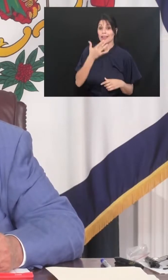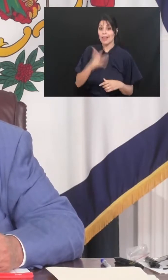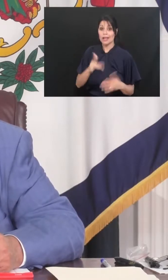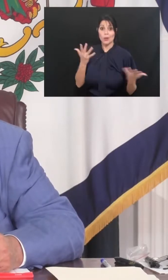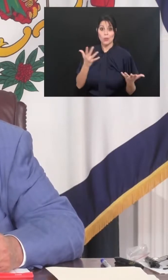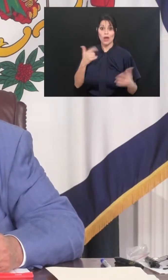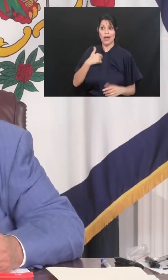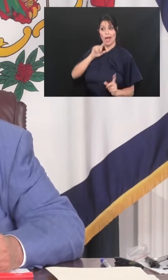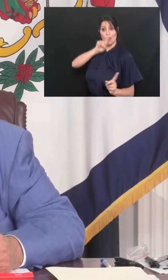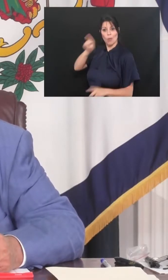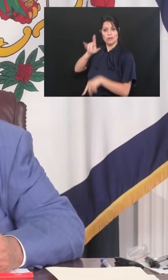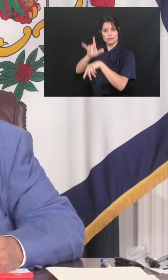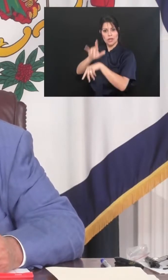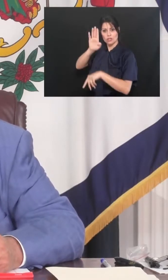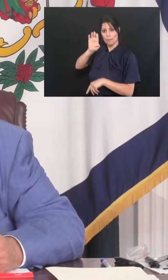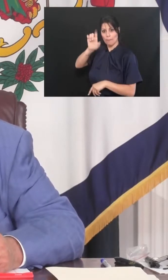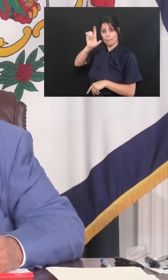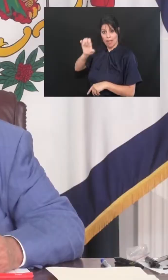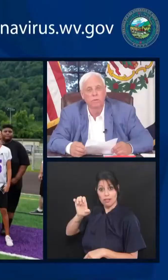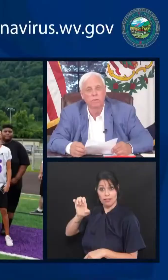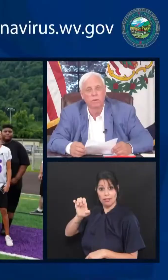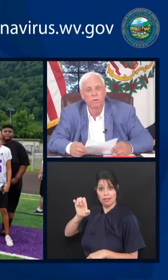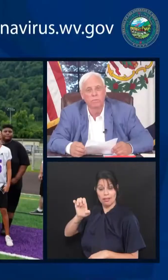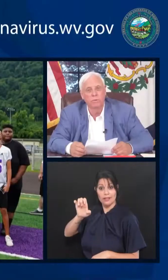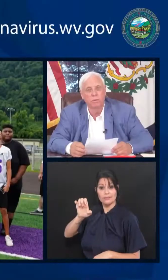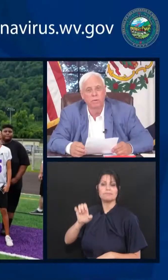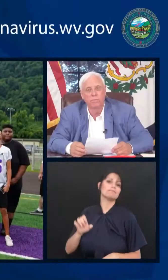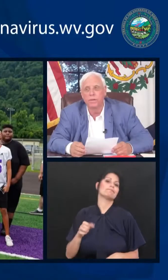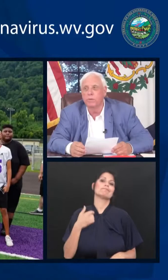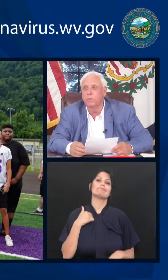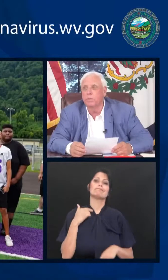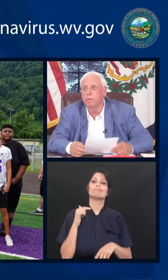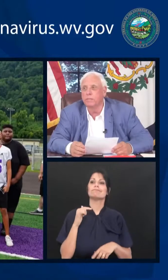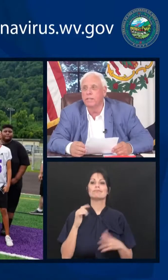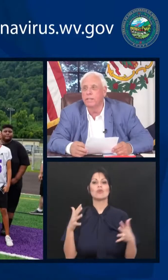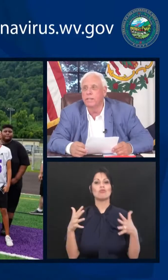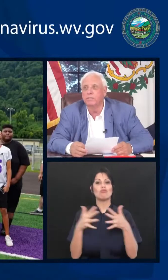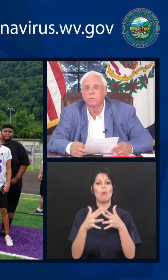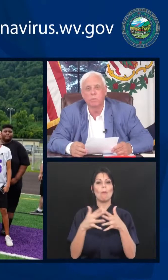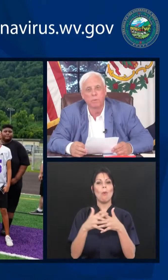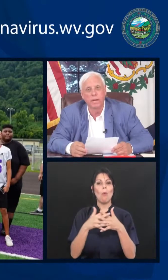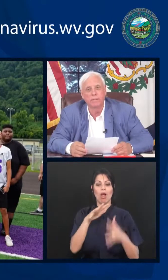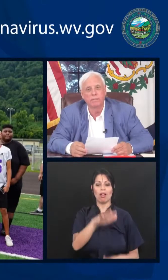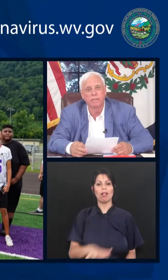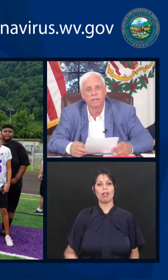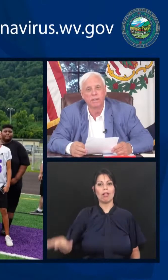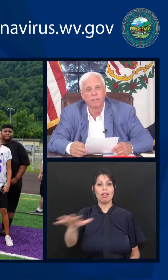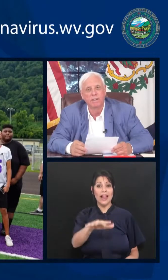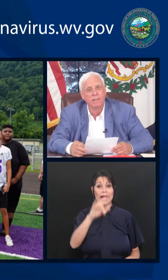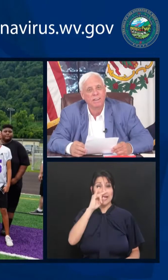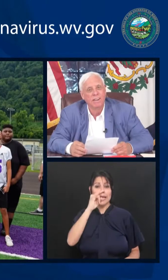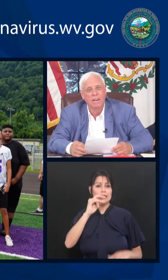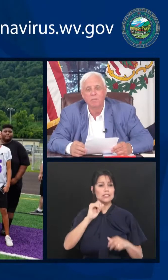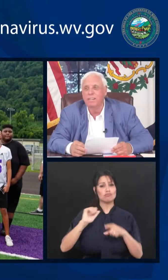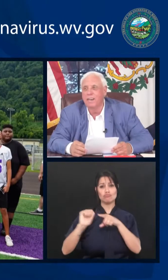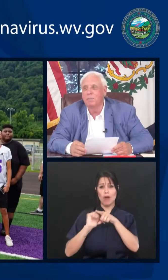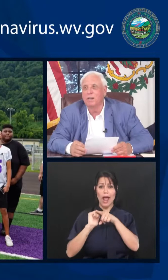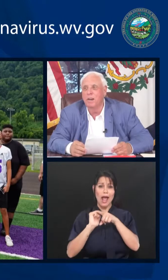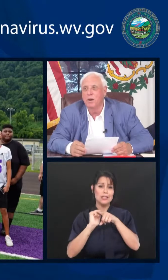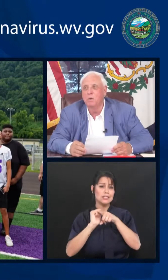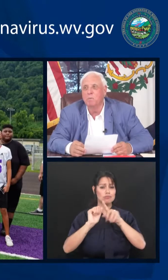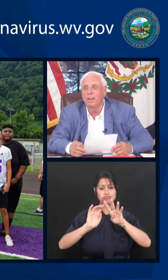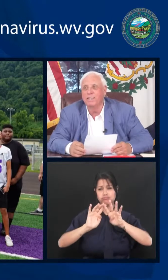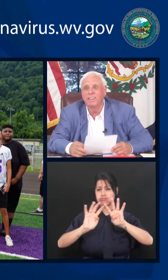to Bell and walk out on a football field with a bunch of kids that were practicing there. I mean, I'm